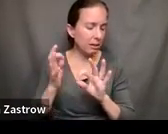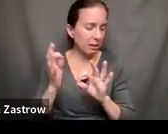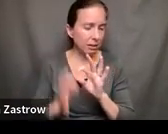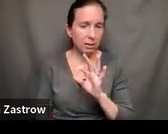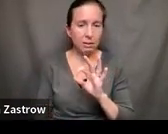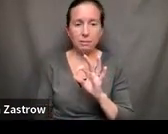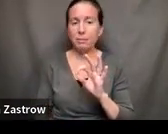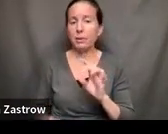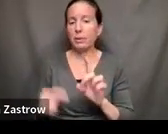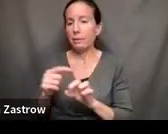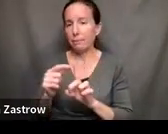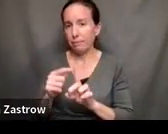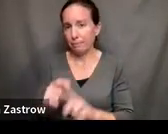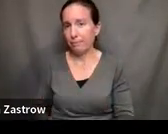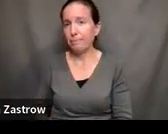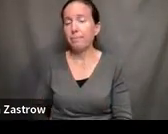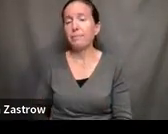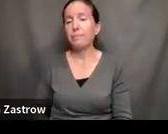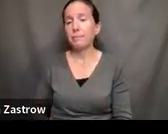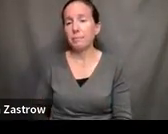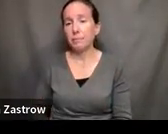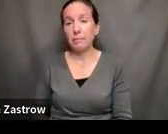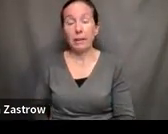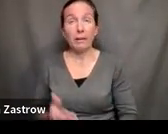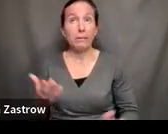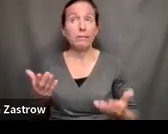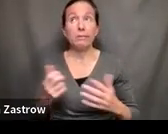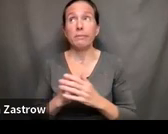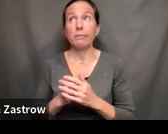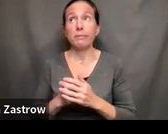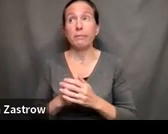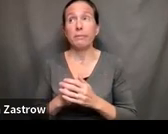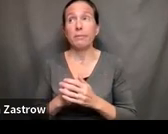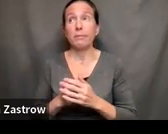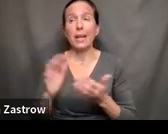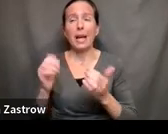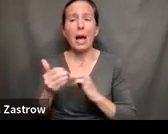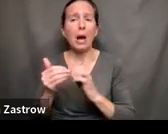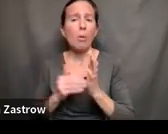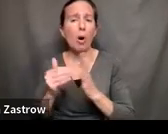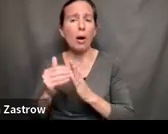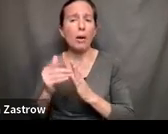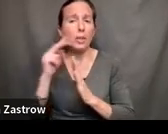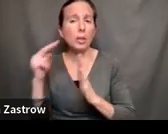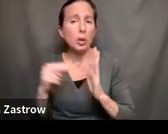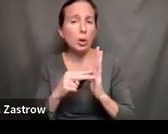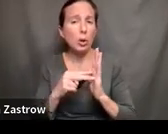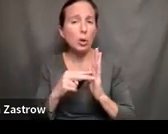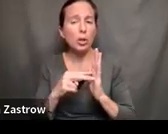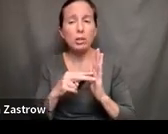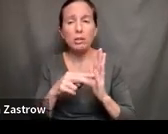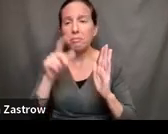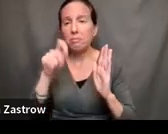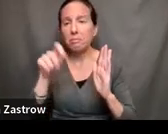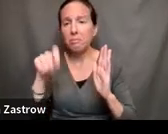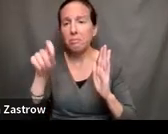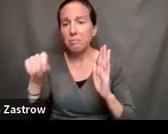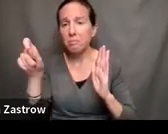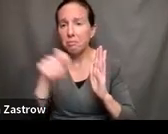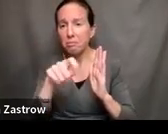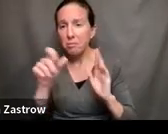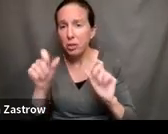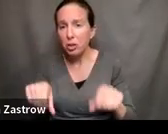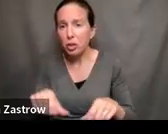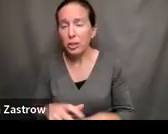right? Maybe you want to track, how many times did he refer to it? Or did he need prompting to refer to